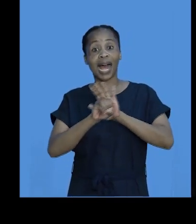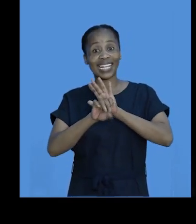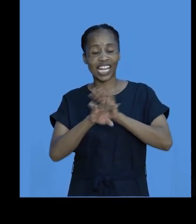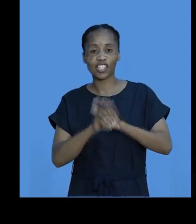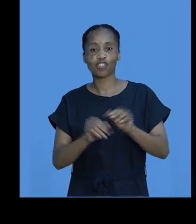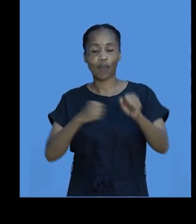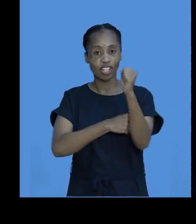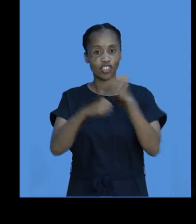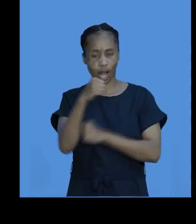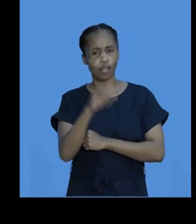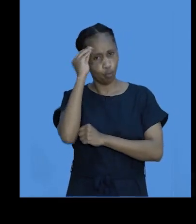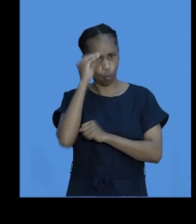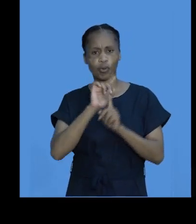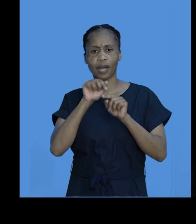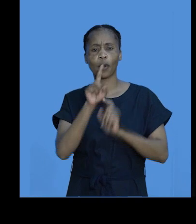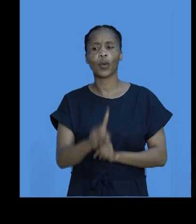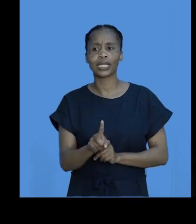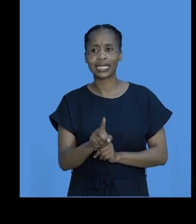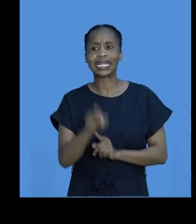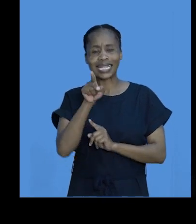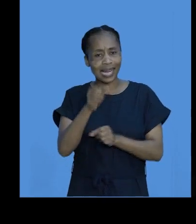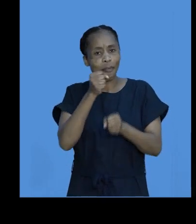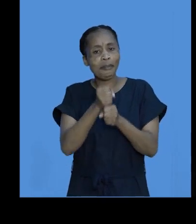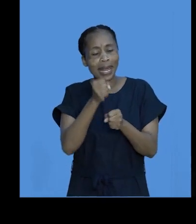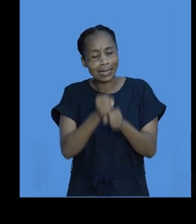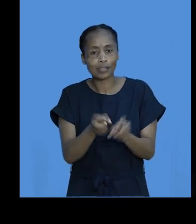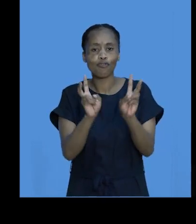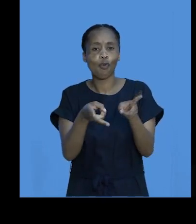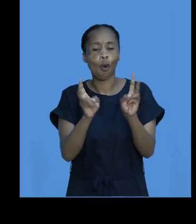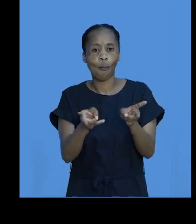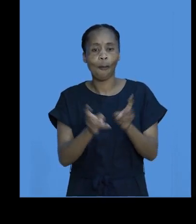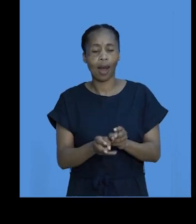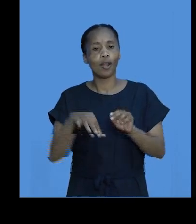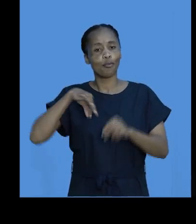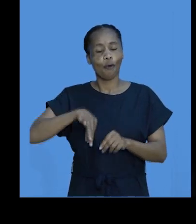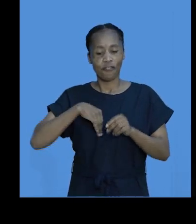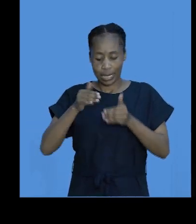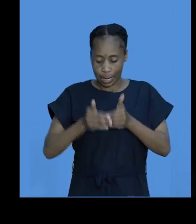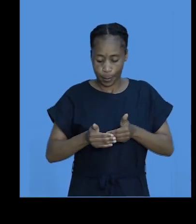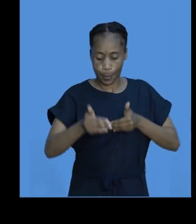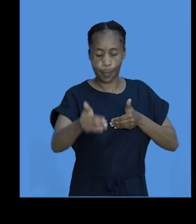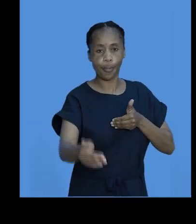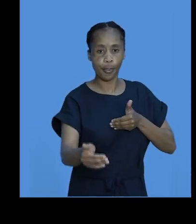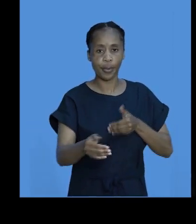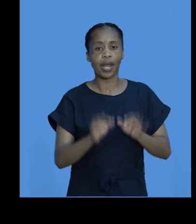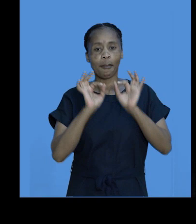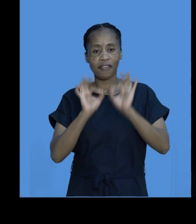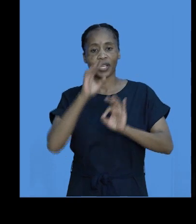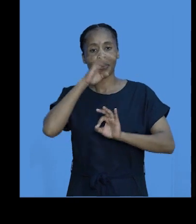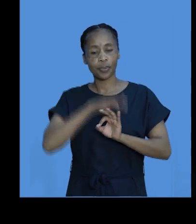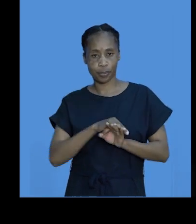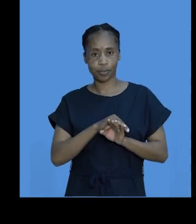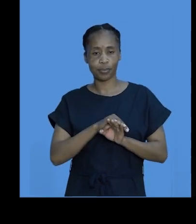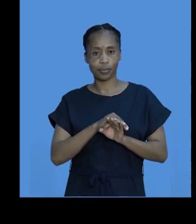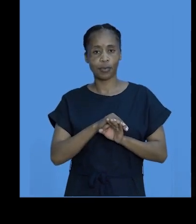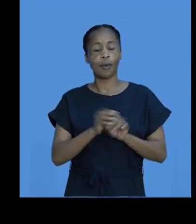you already know you are talking about an imperfect market structure that makes a normal profit in the long run. An